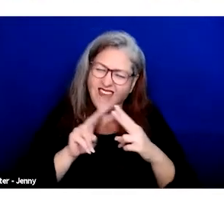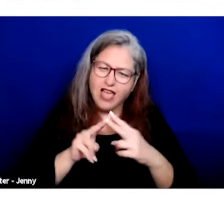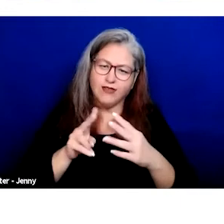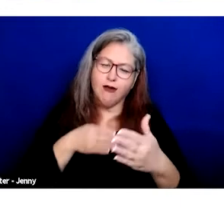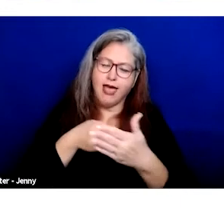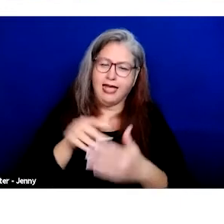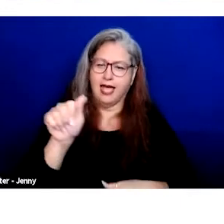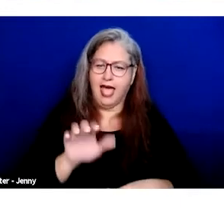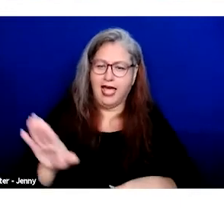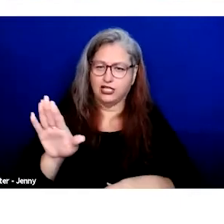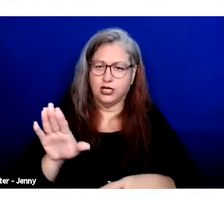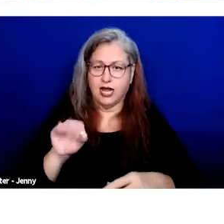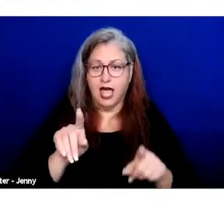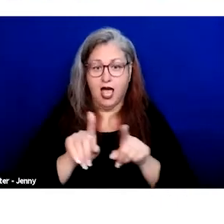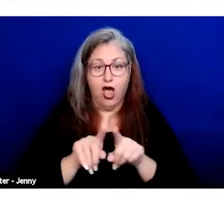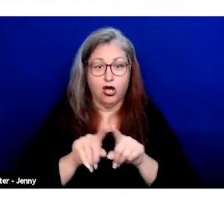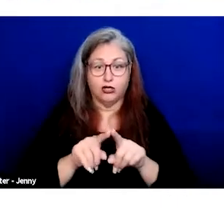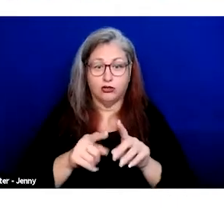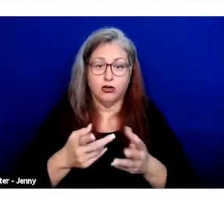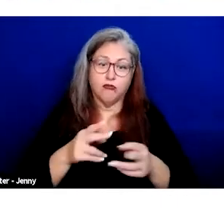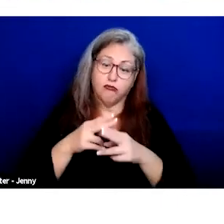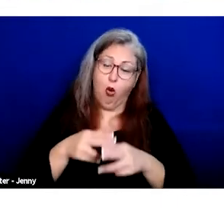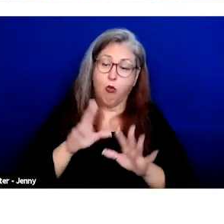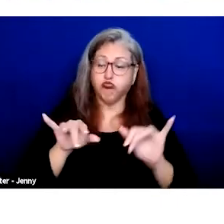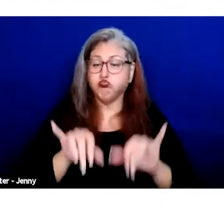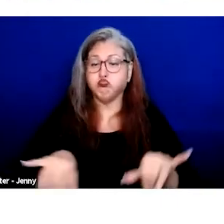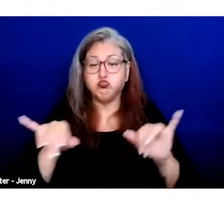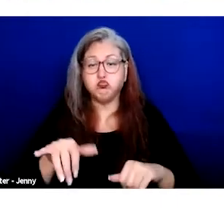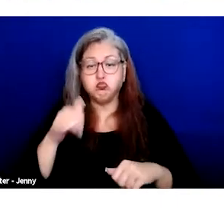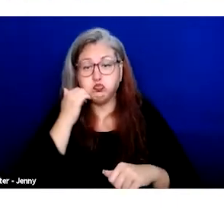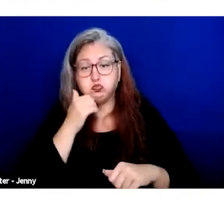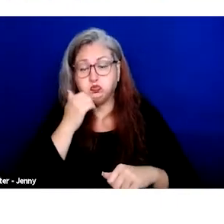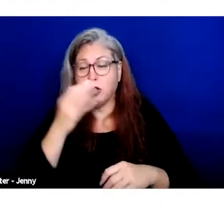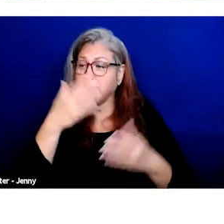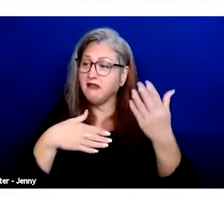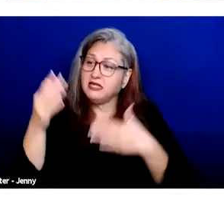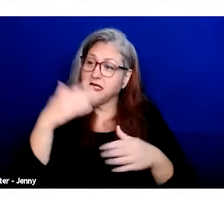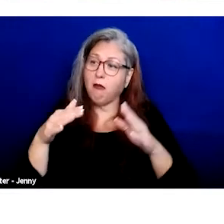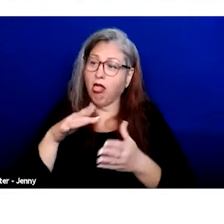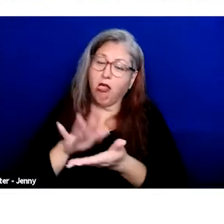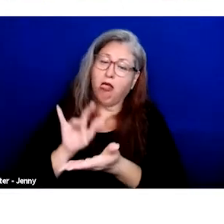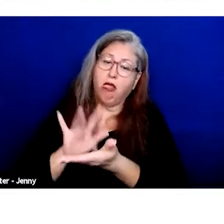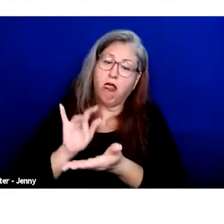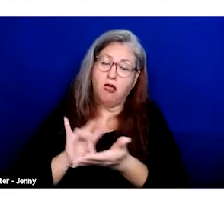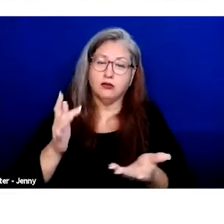in ways that are also rendered mundane, ordinary, and invisible. And so what I mean by that